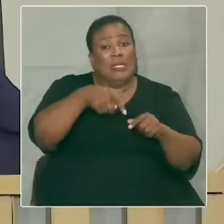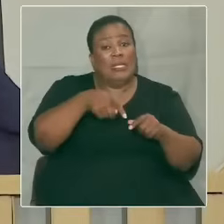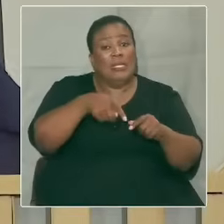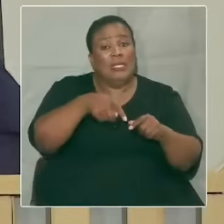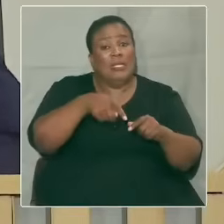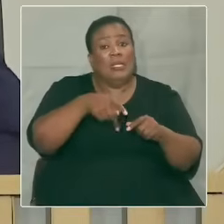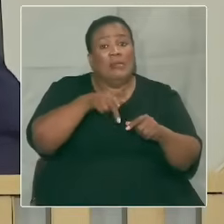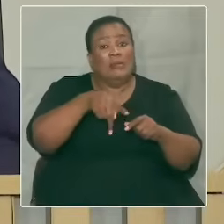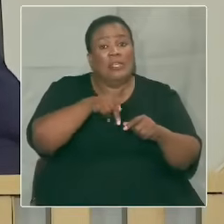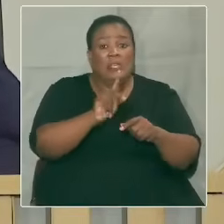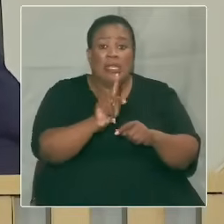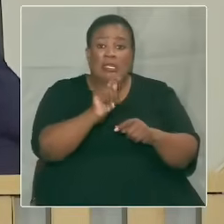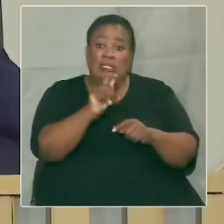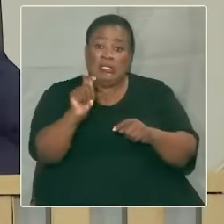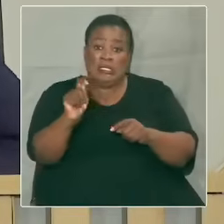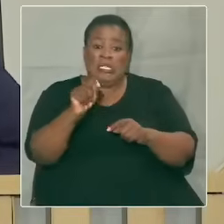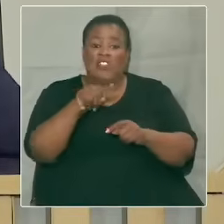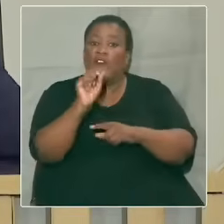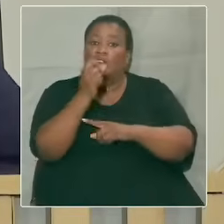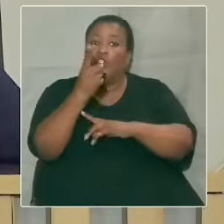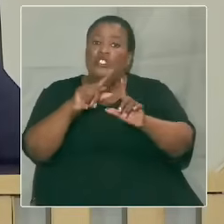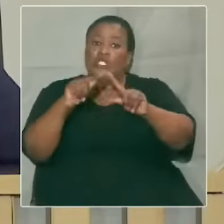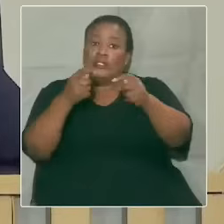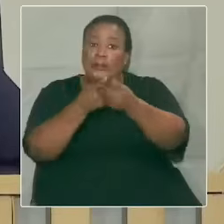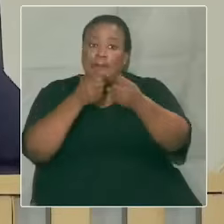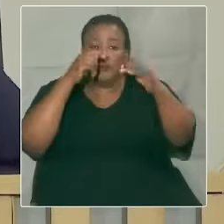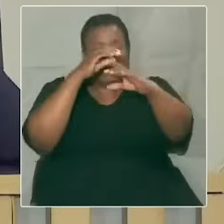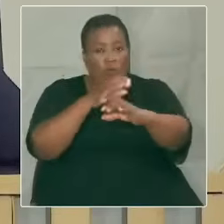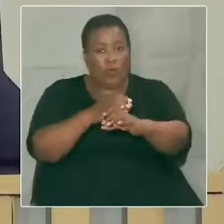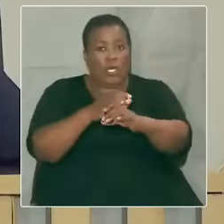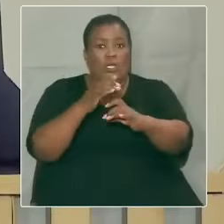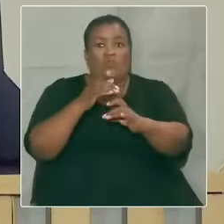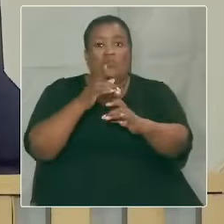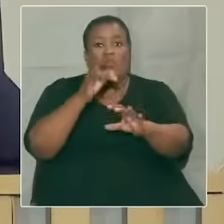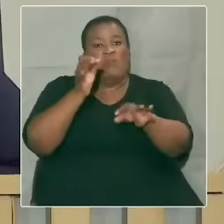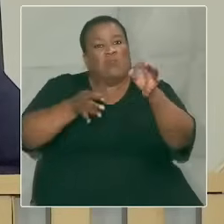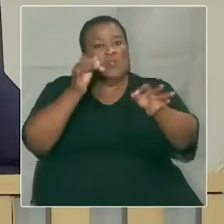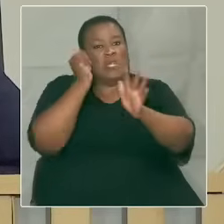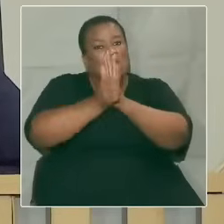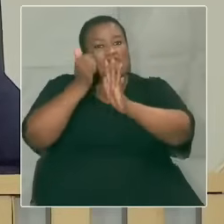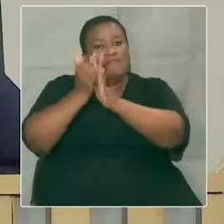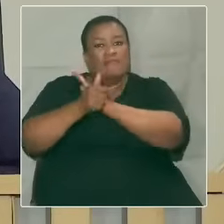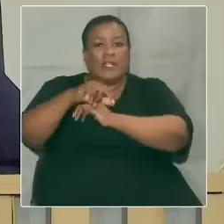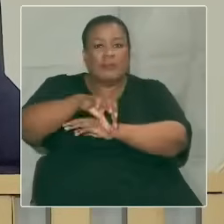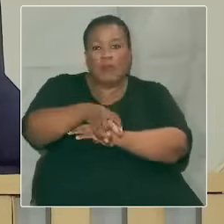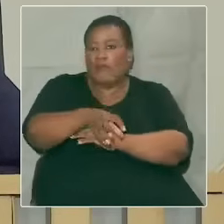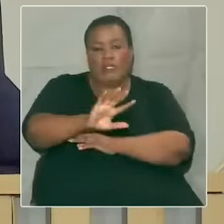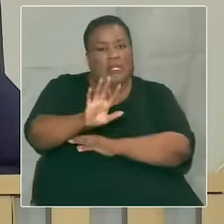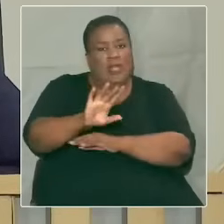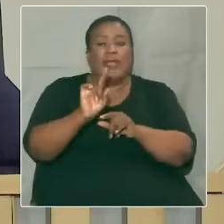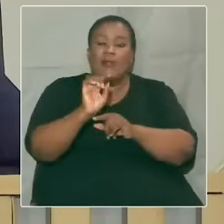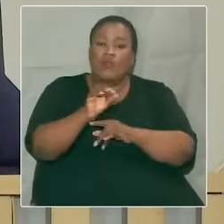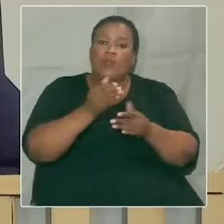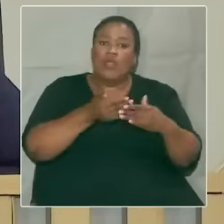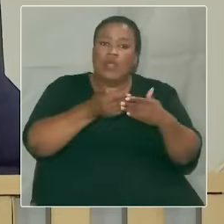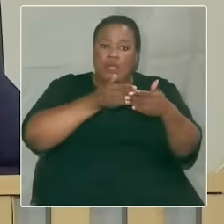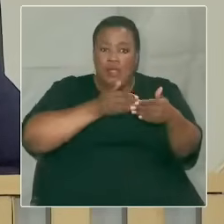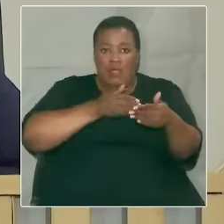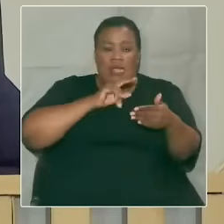to establish to deal with political killing in the province. There was a previous team established in